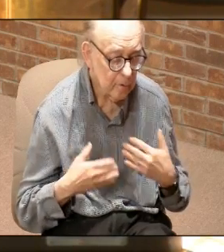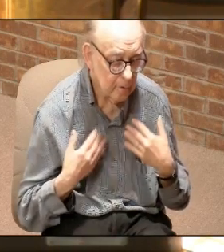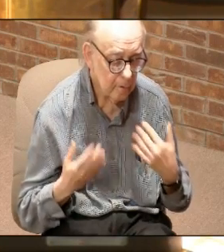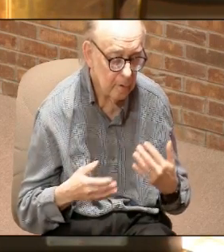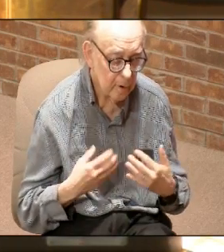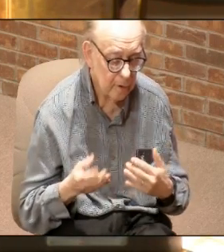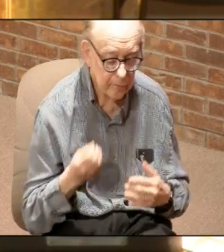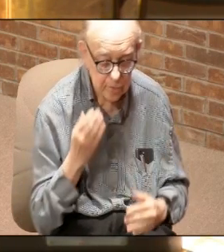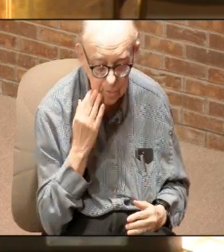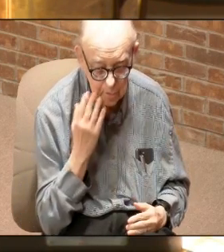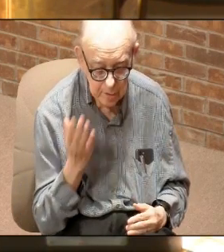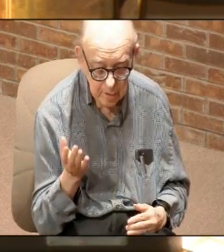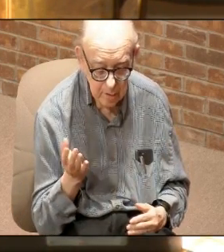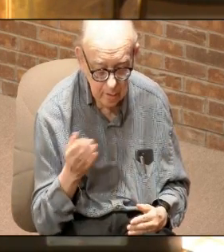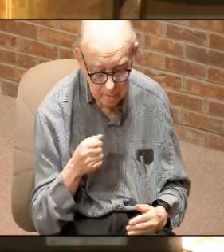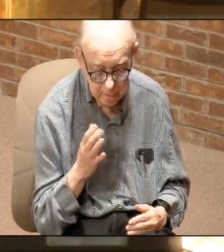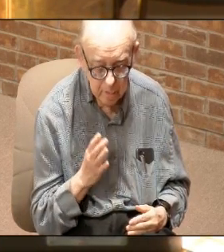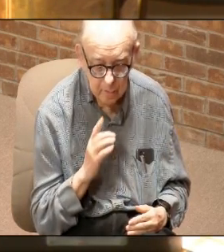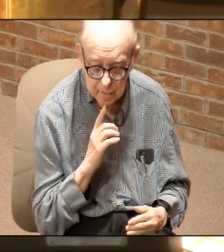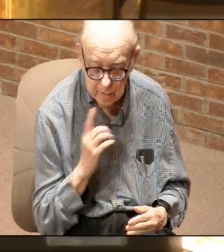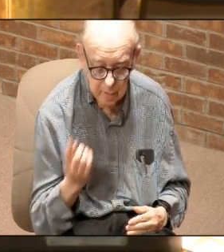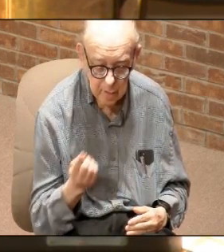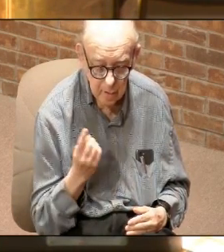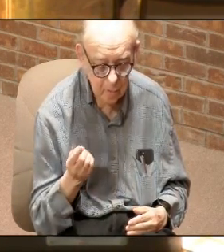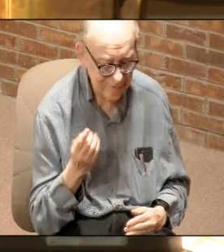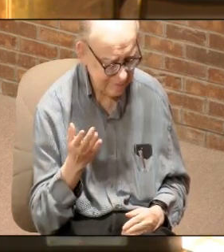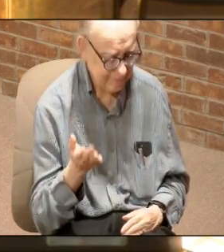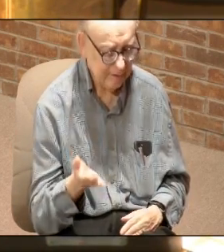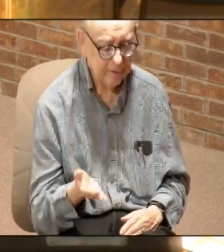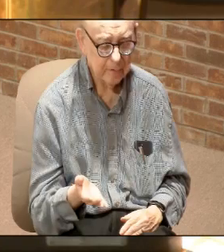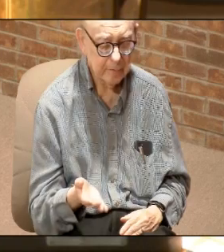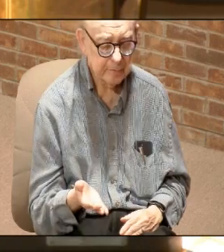of knowing that God is always there.